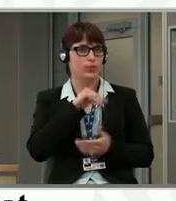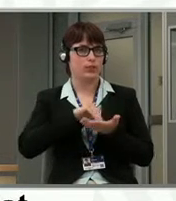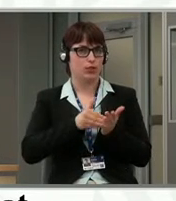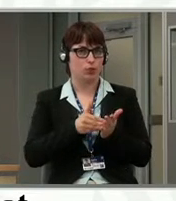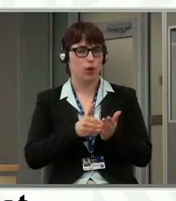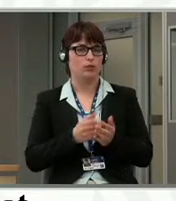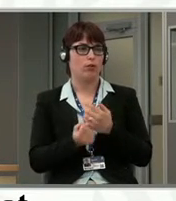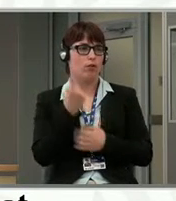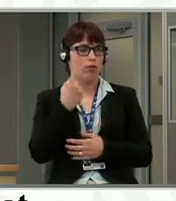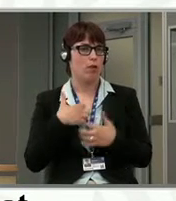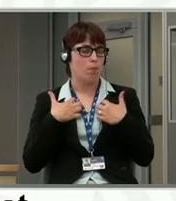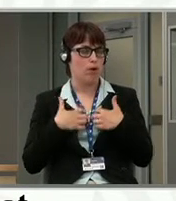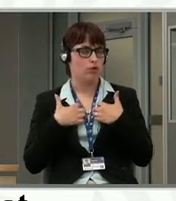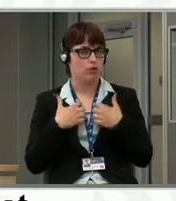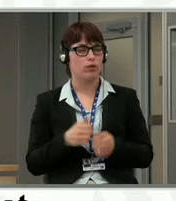requires the